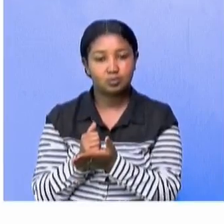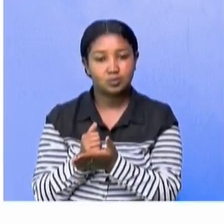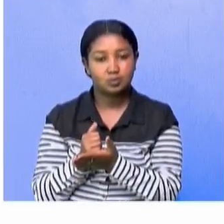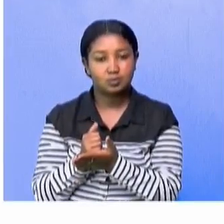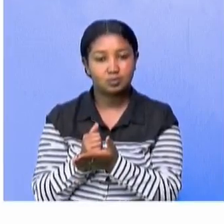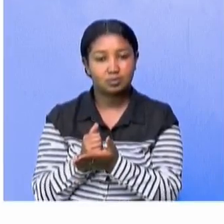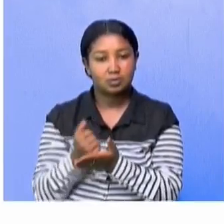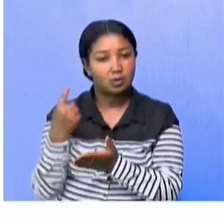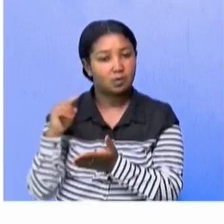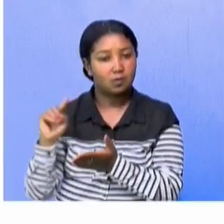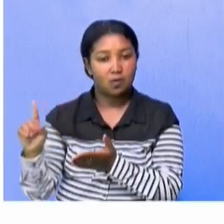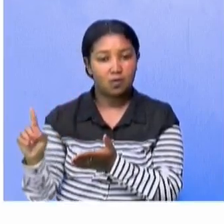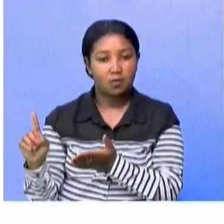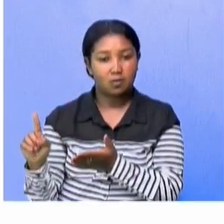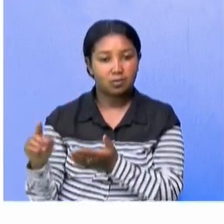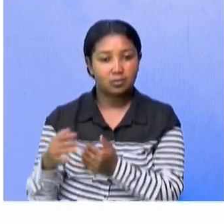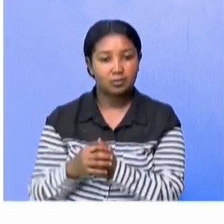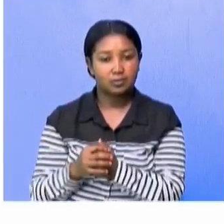for